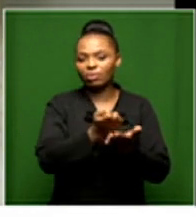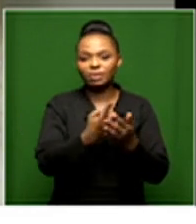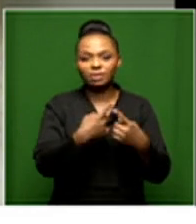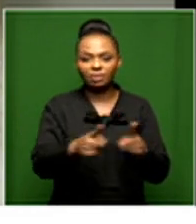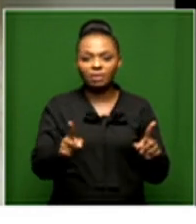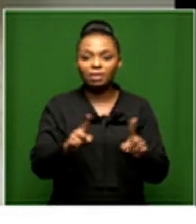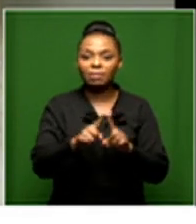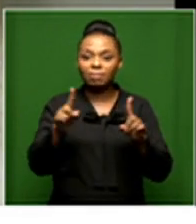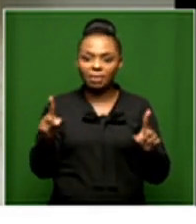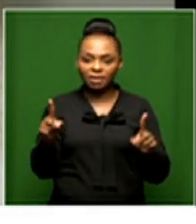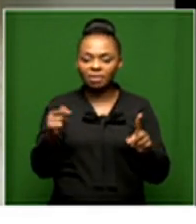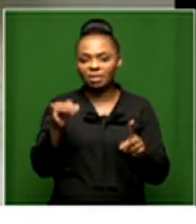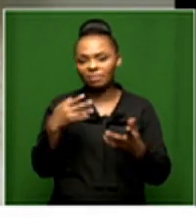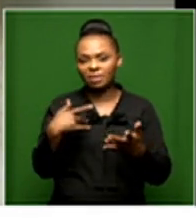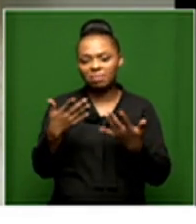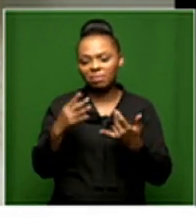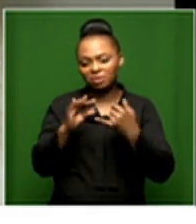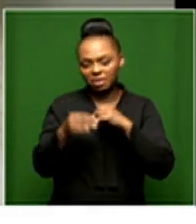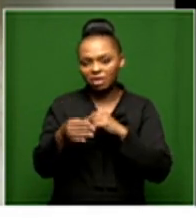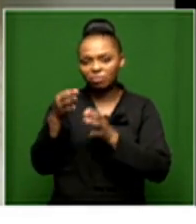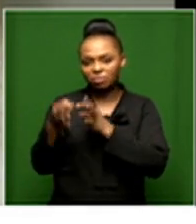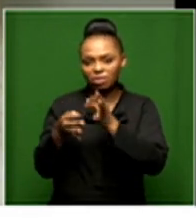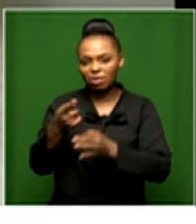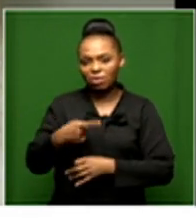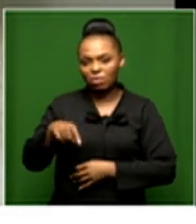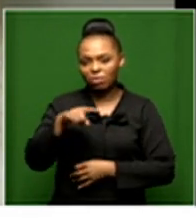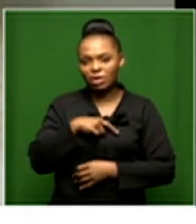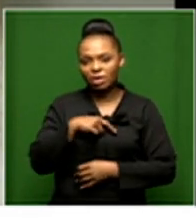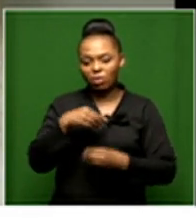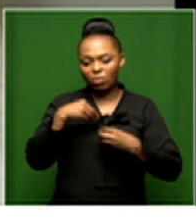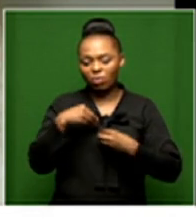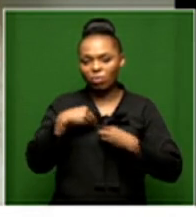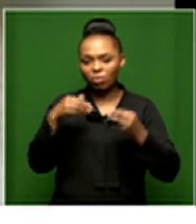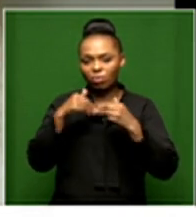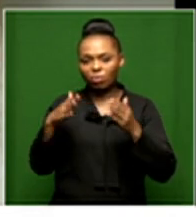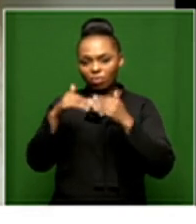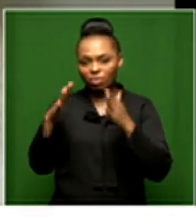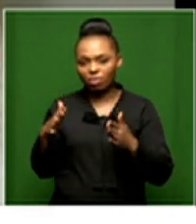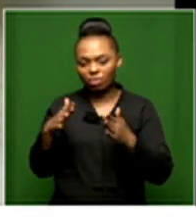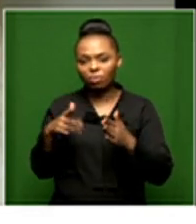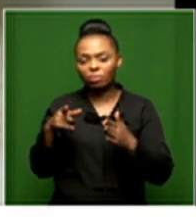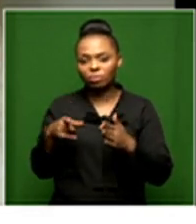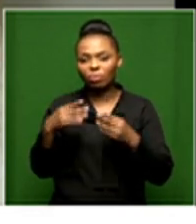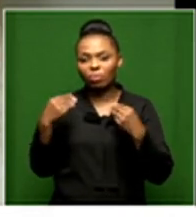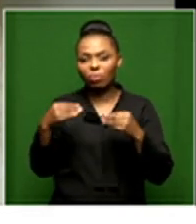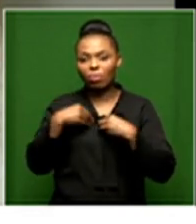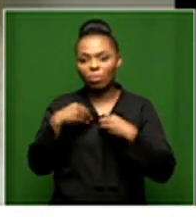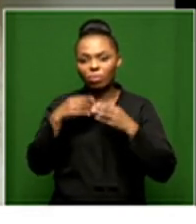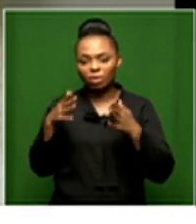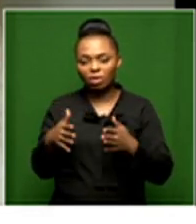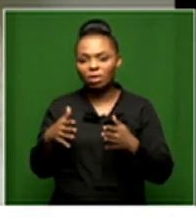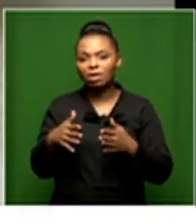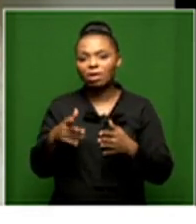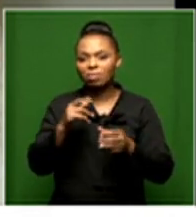if I have to talk from the heart, we as developers, we have to be resilient, and we have to